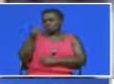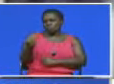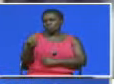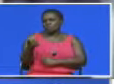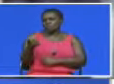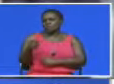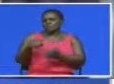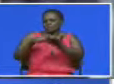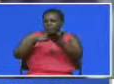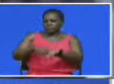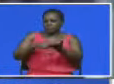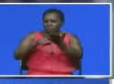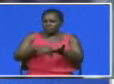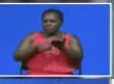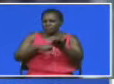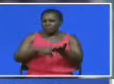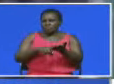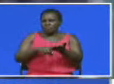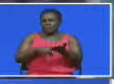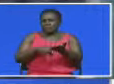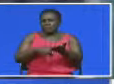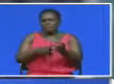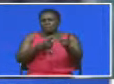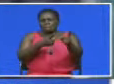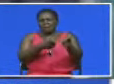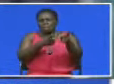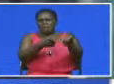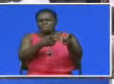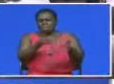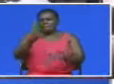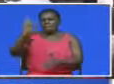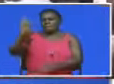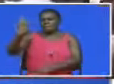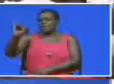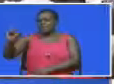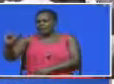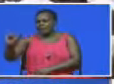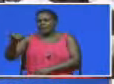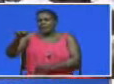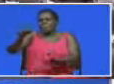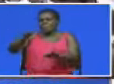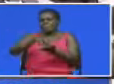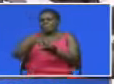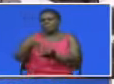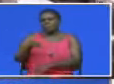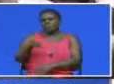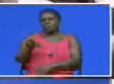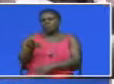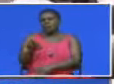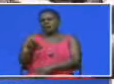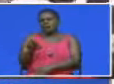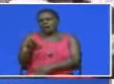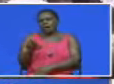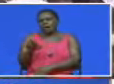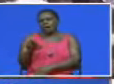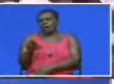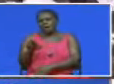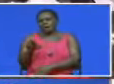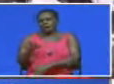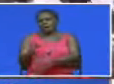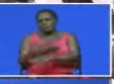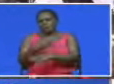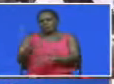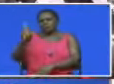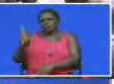has consistently been a formidable critic of the BBI, a stand that has seemingly been music to the ears of the